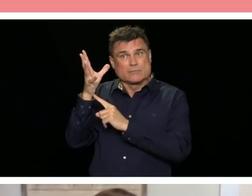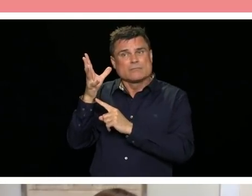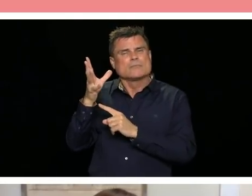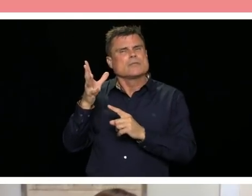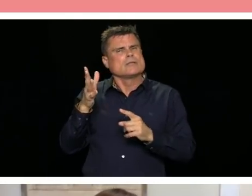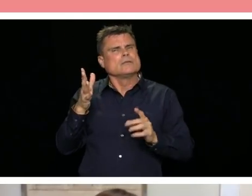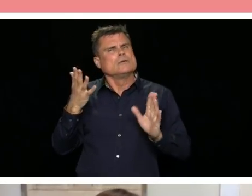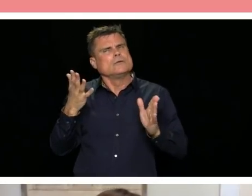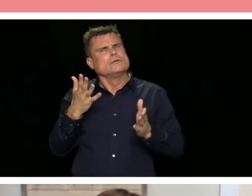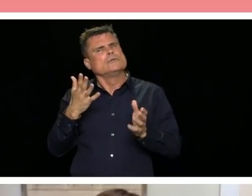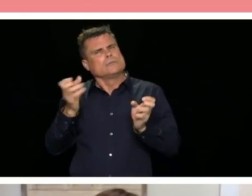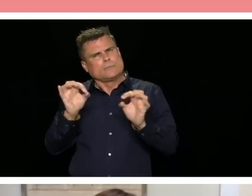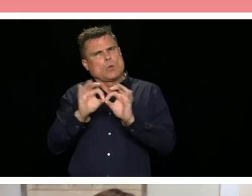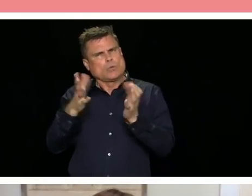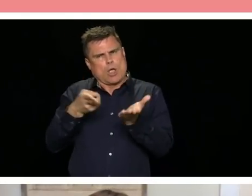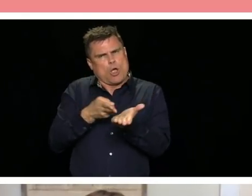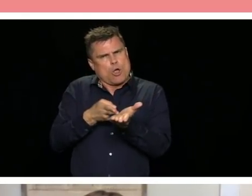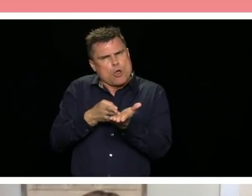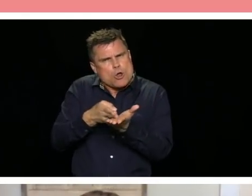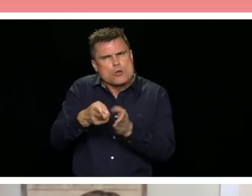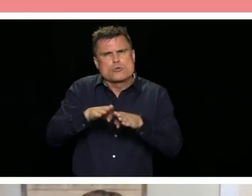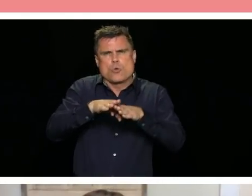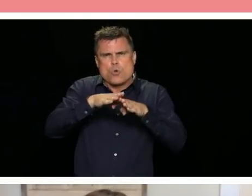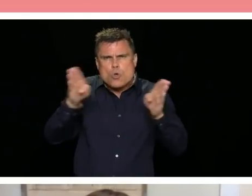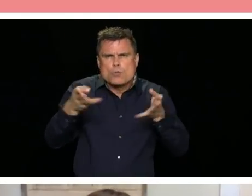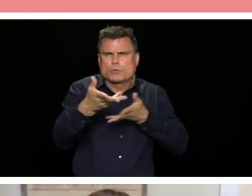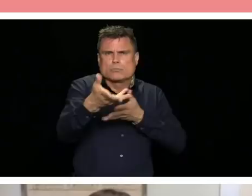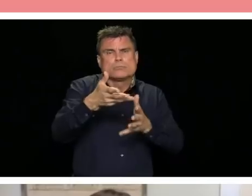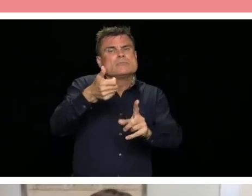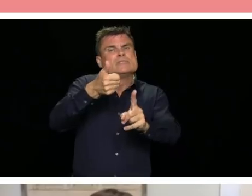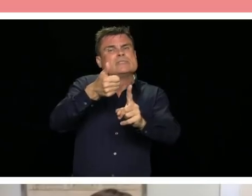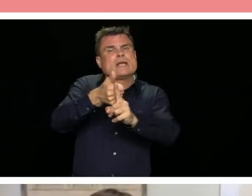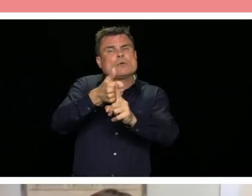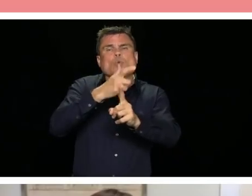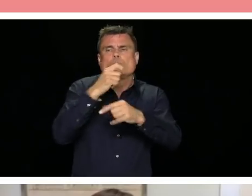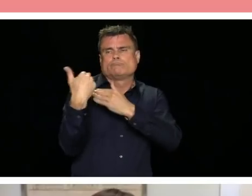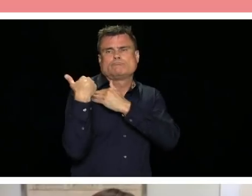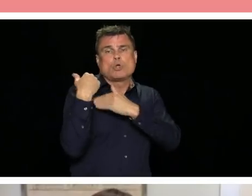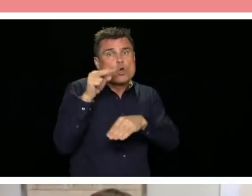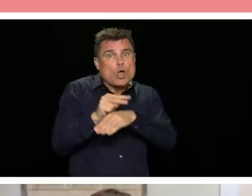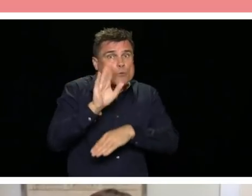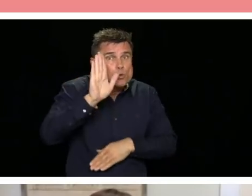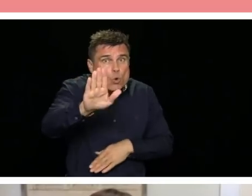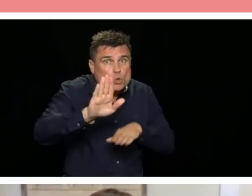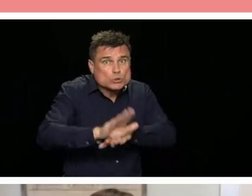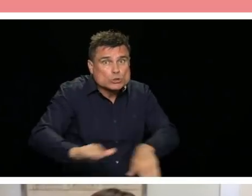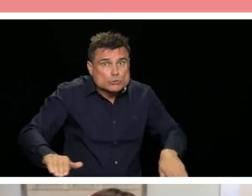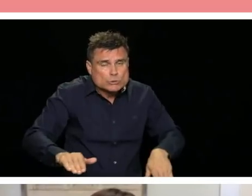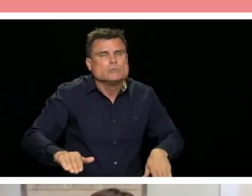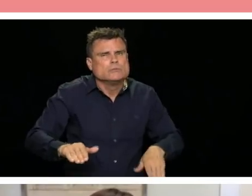day and your family's unique needs and the childcare provider's unique situation as well. The child